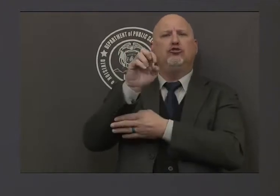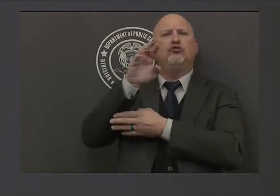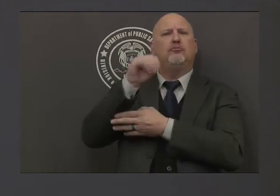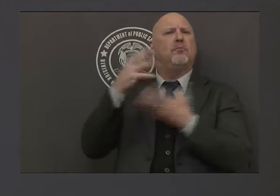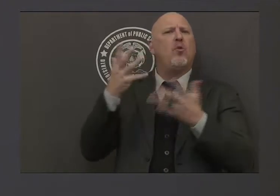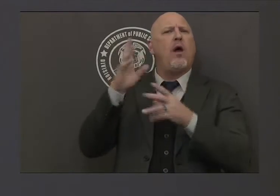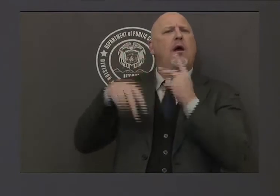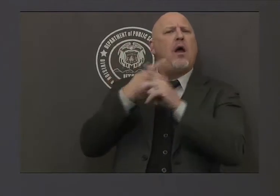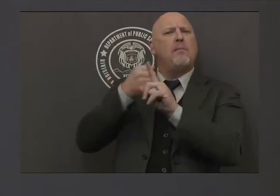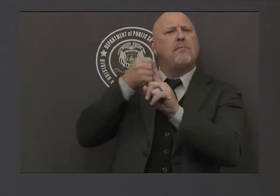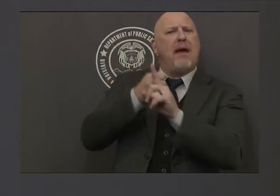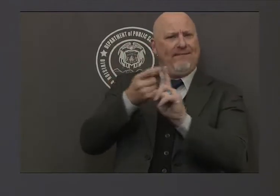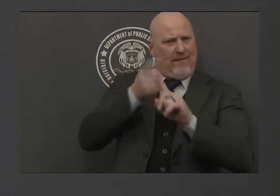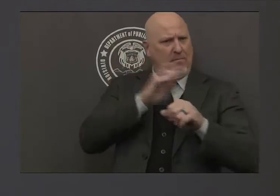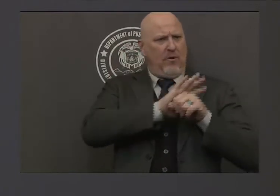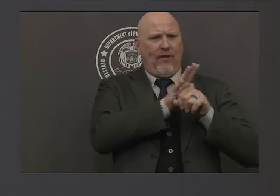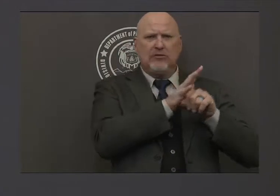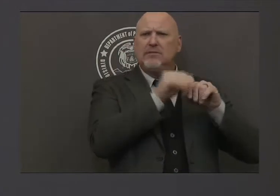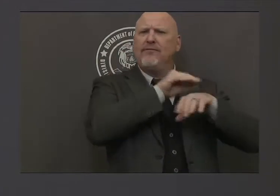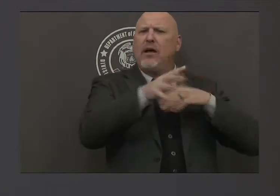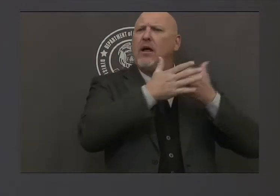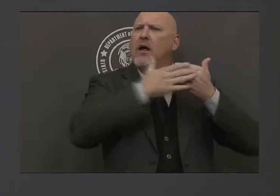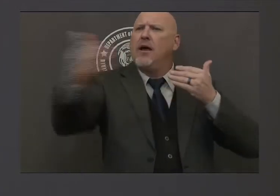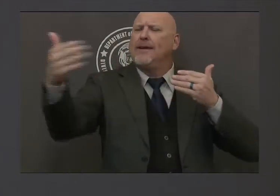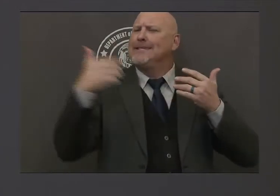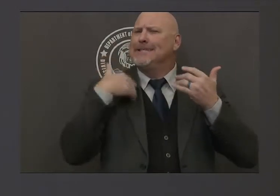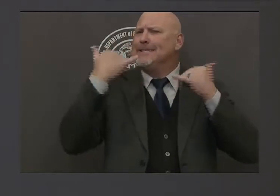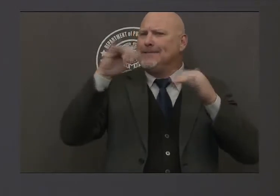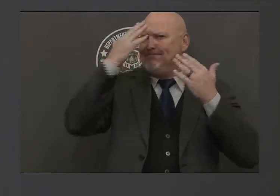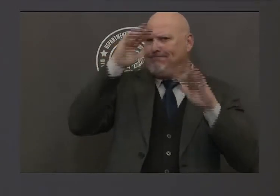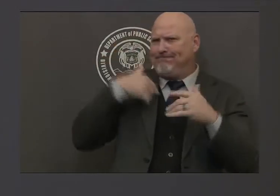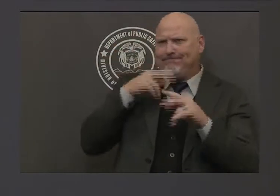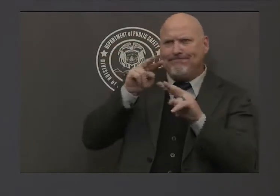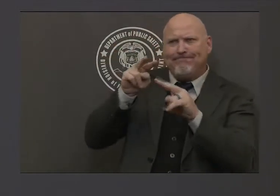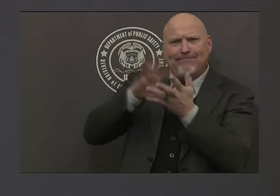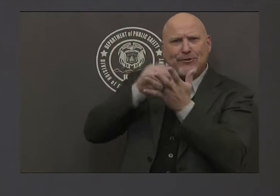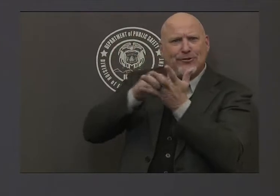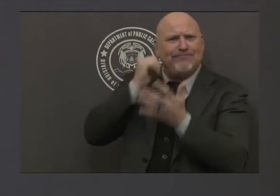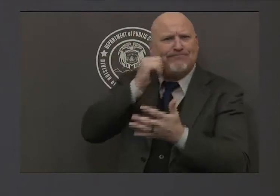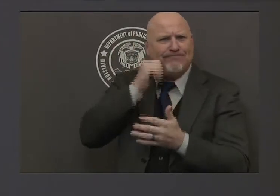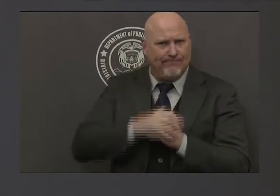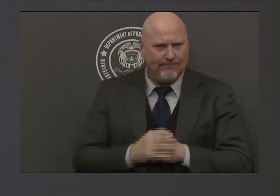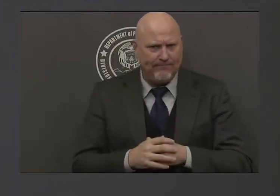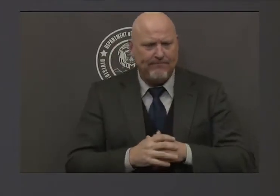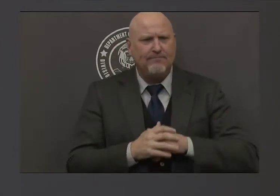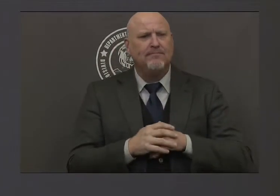fact, the data we received here might be of interest to the listening public.